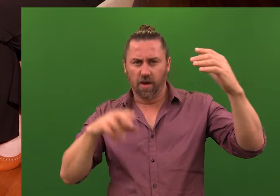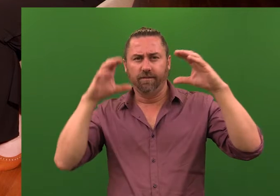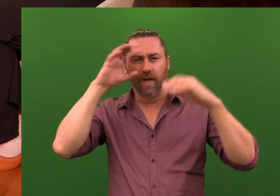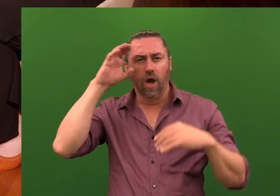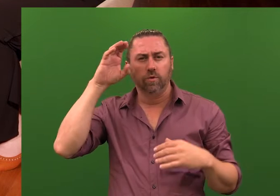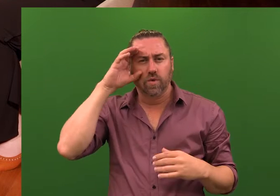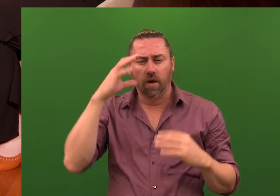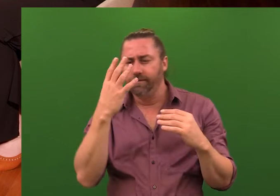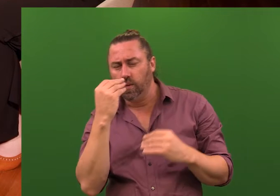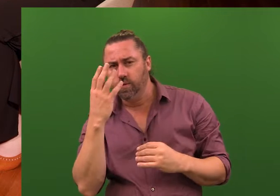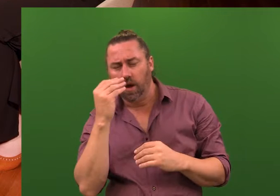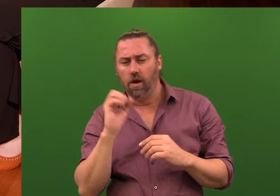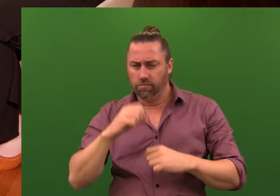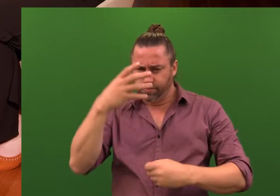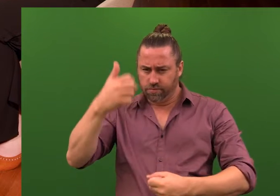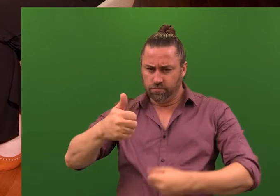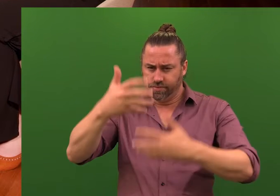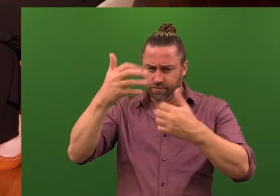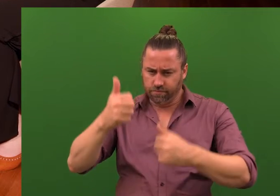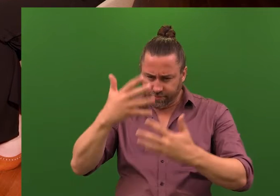And as an artist, I'm really